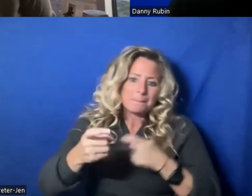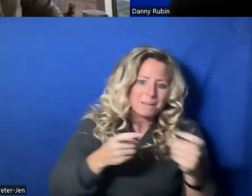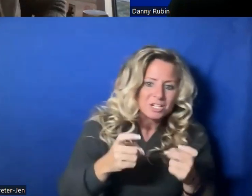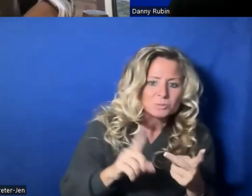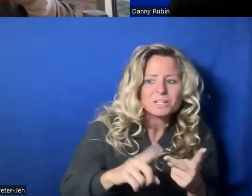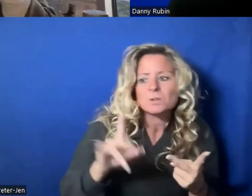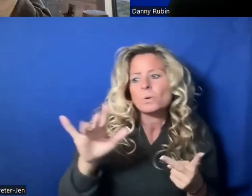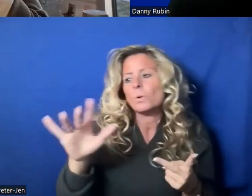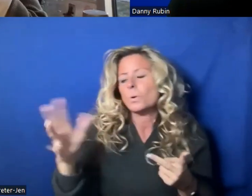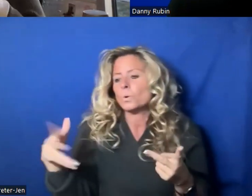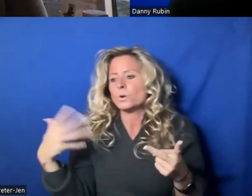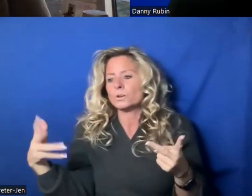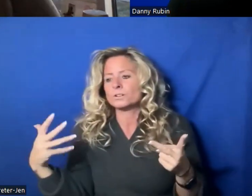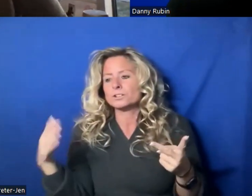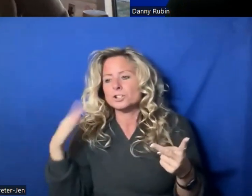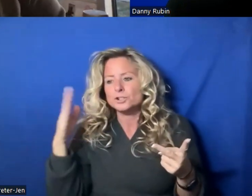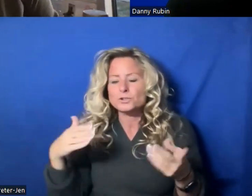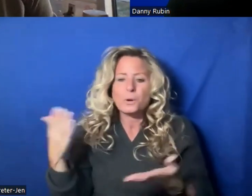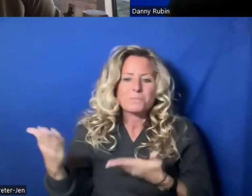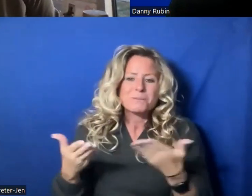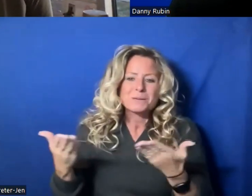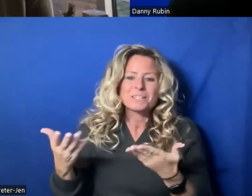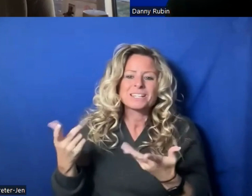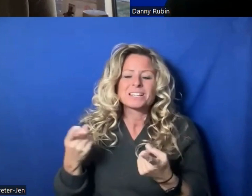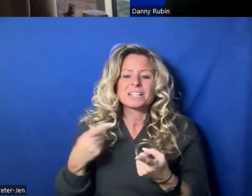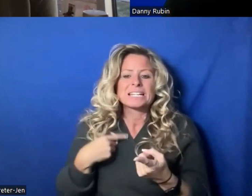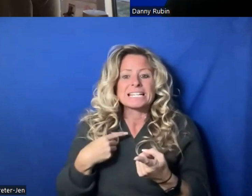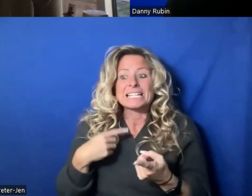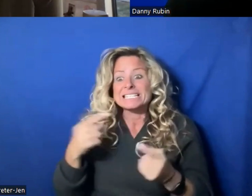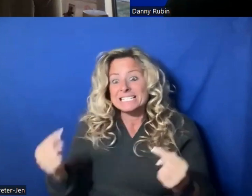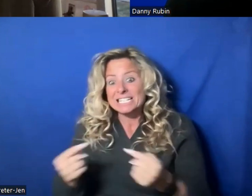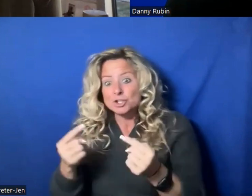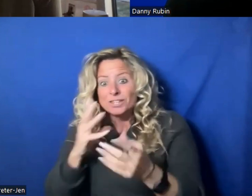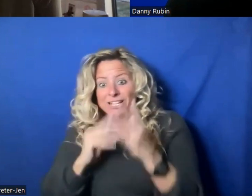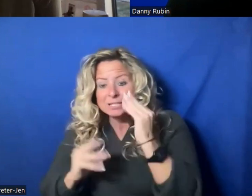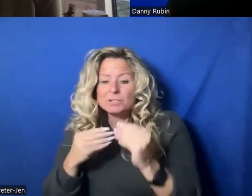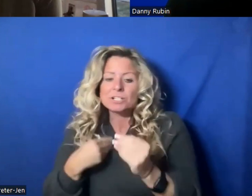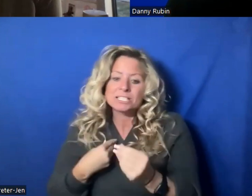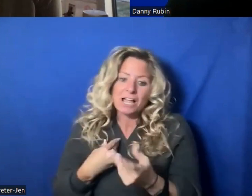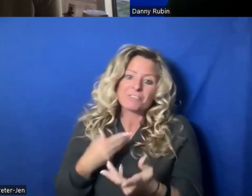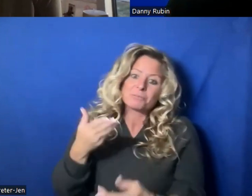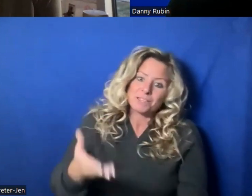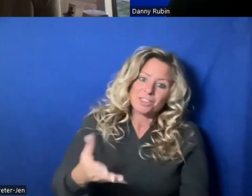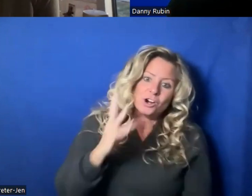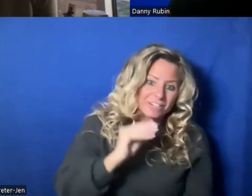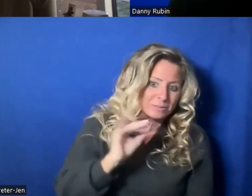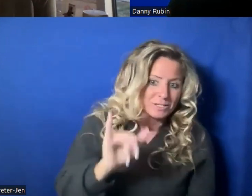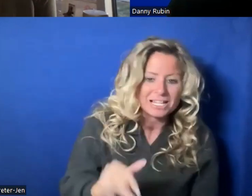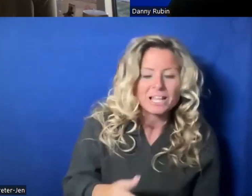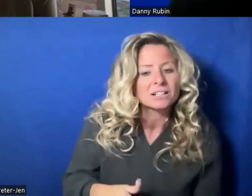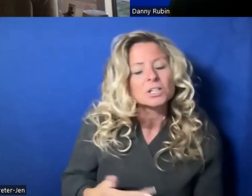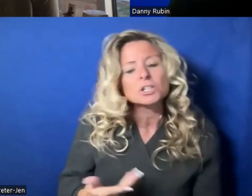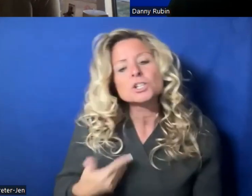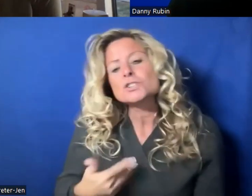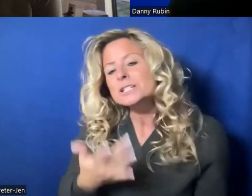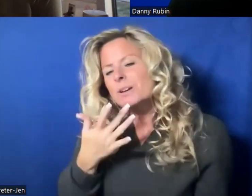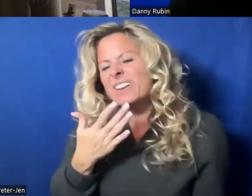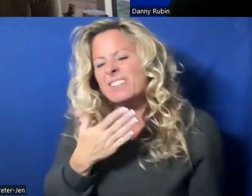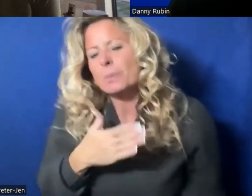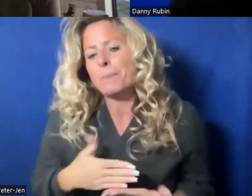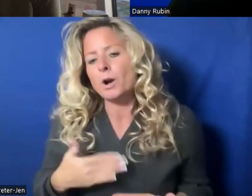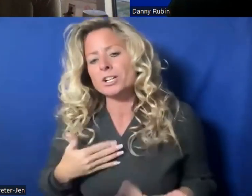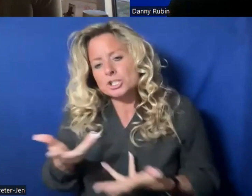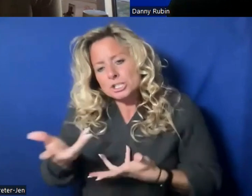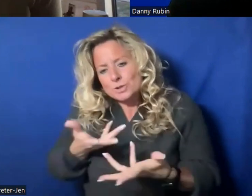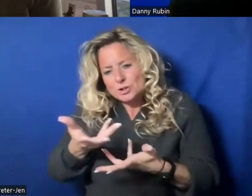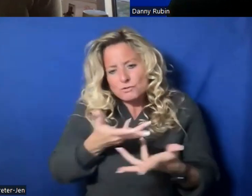or maybe it's an injury that they're having because I've been there and I've done that. And so that's my favorite part is being able to